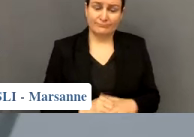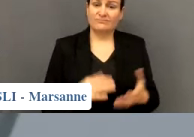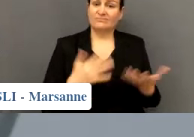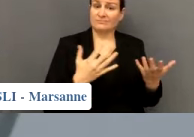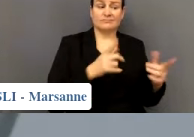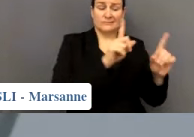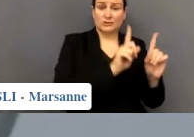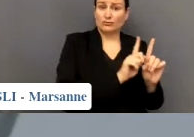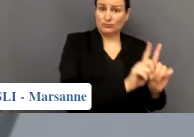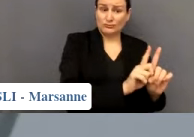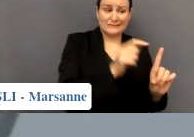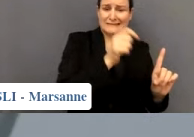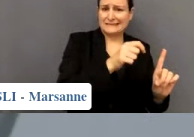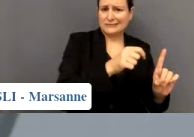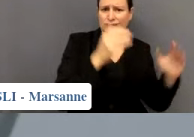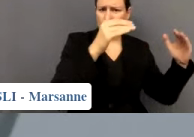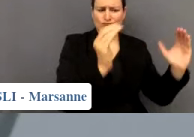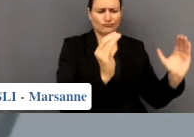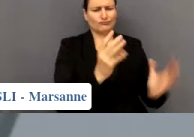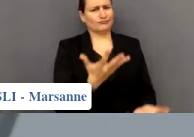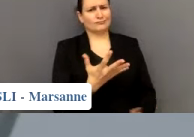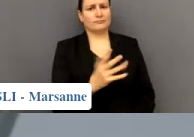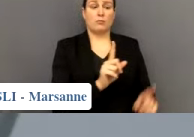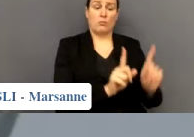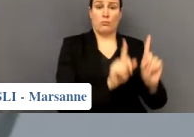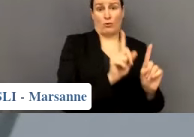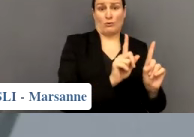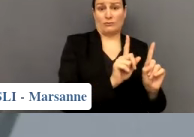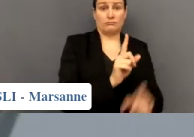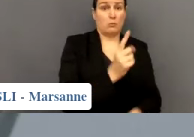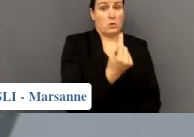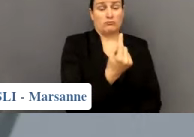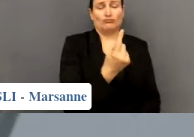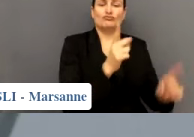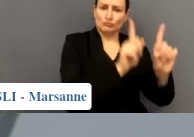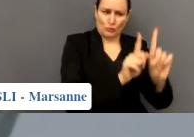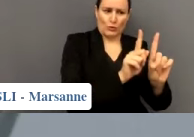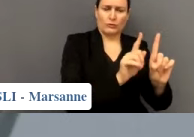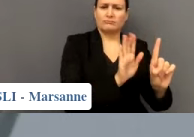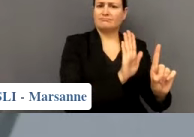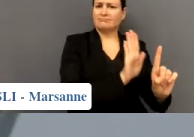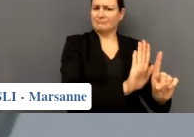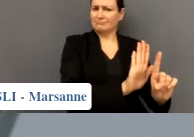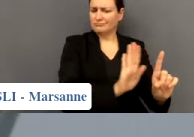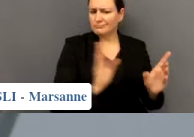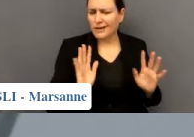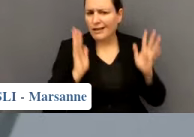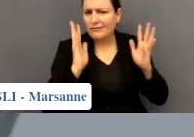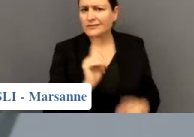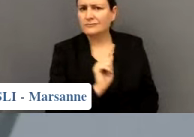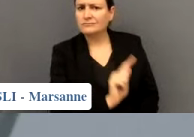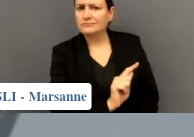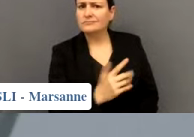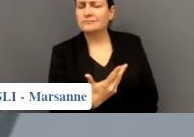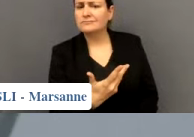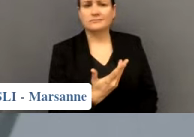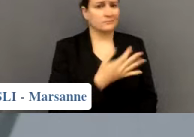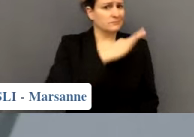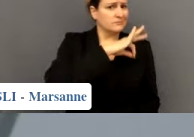about the context of both partners and the role of economic disparity and parity, and consider the impact of multiple